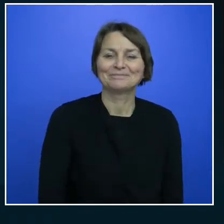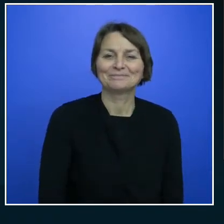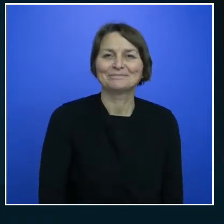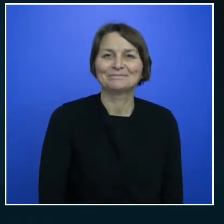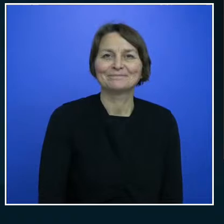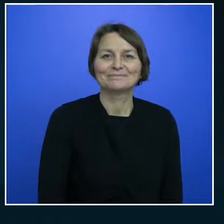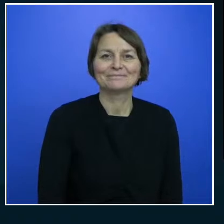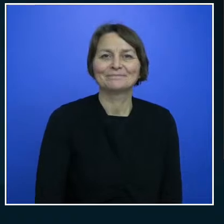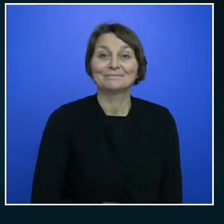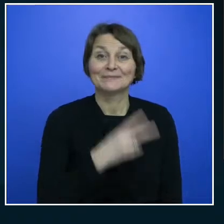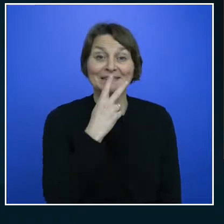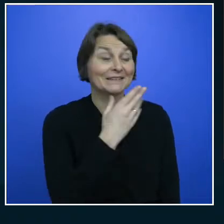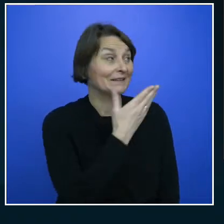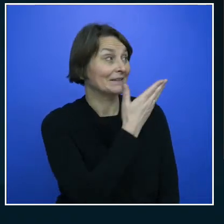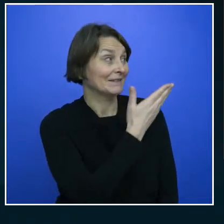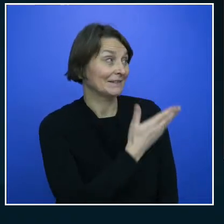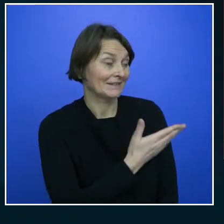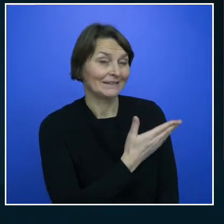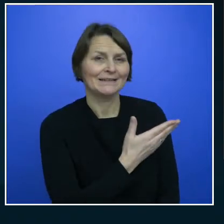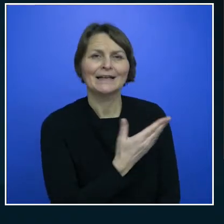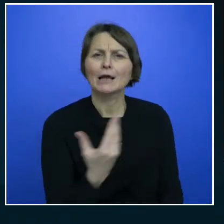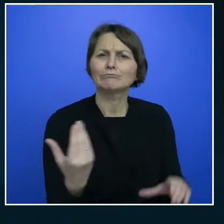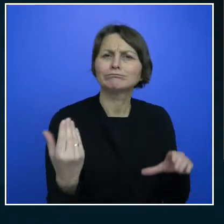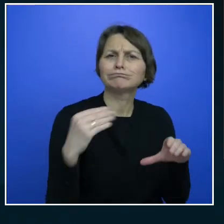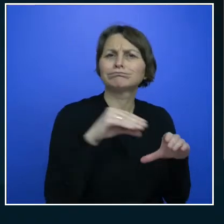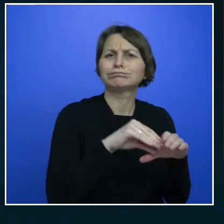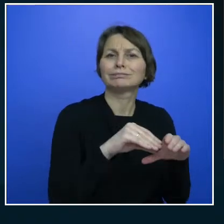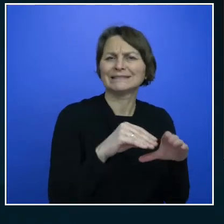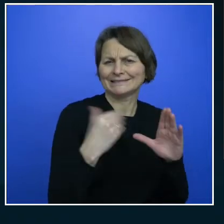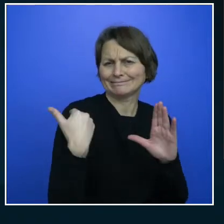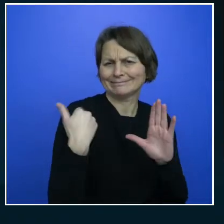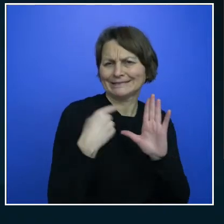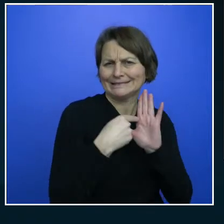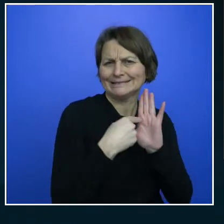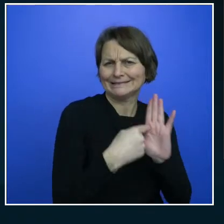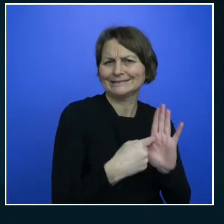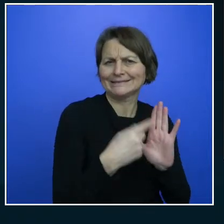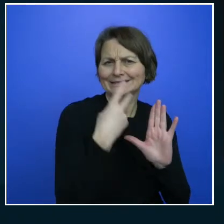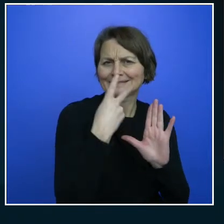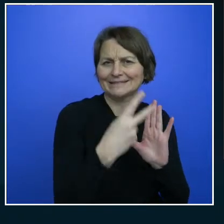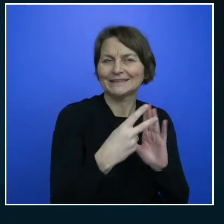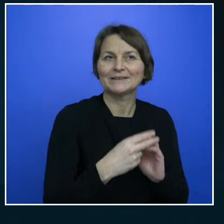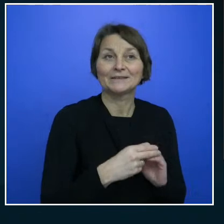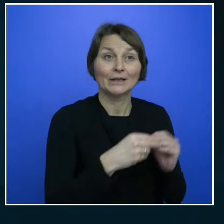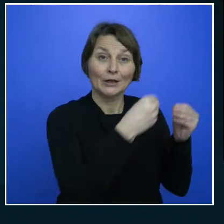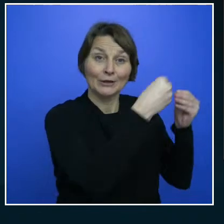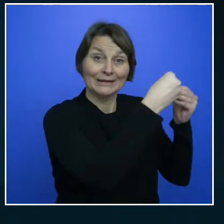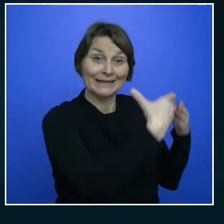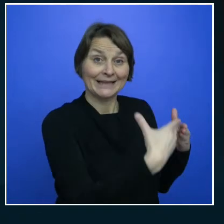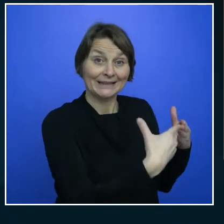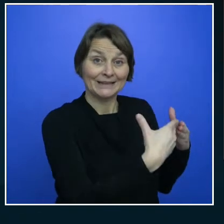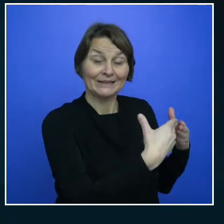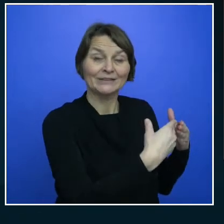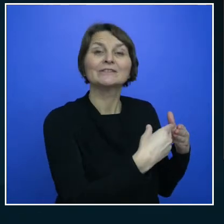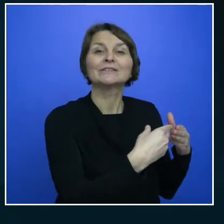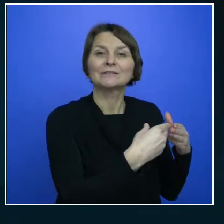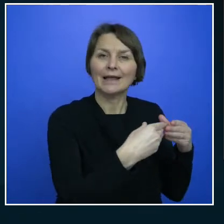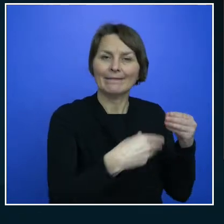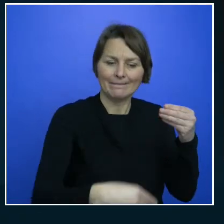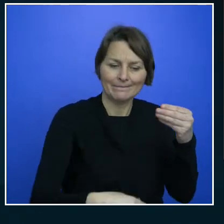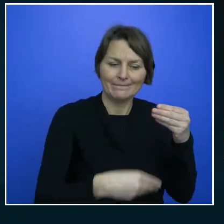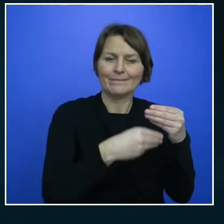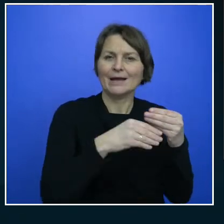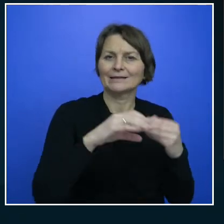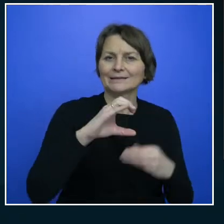installation PS1 that we just had in the demo as well. So basically what I did on my machine is run this code and then have the CLI and the VS